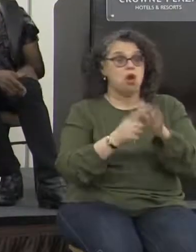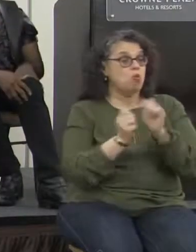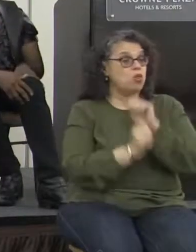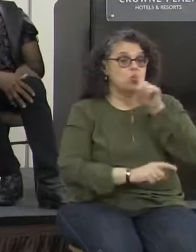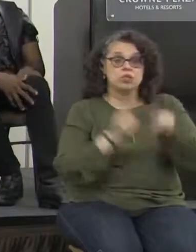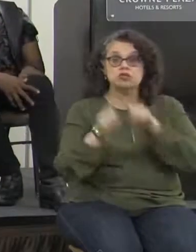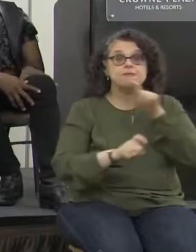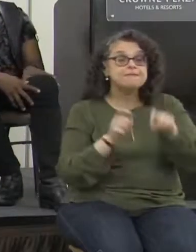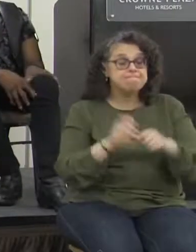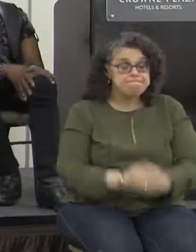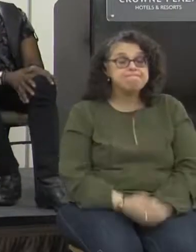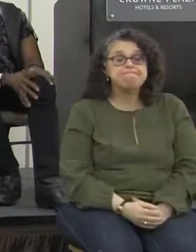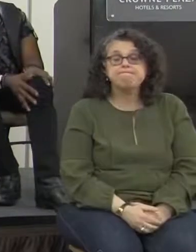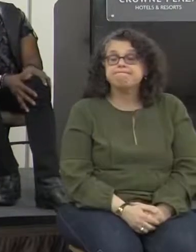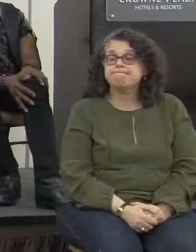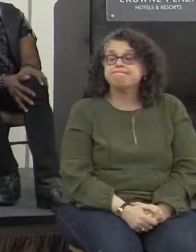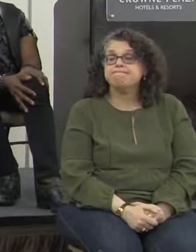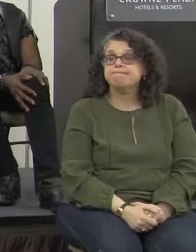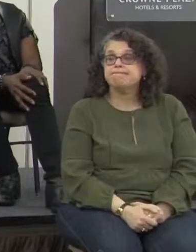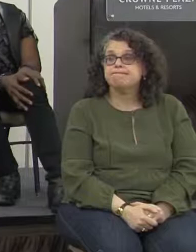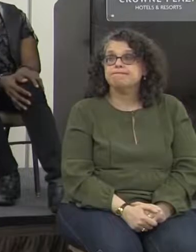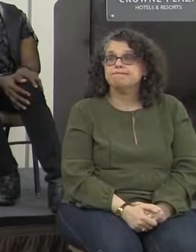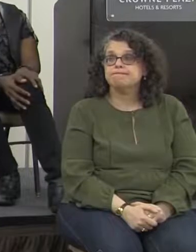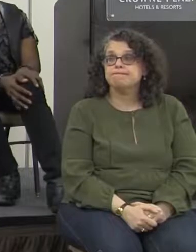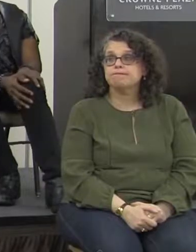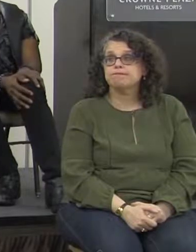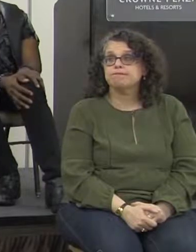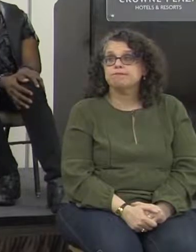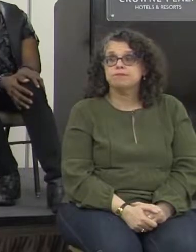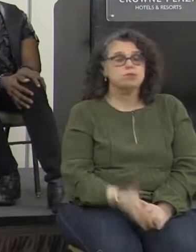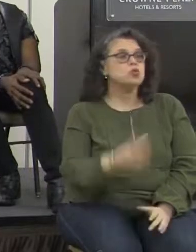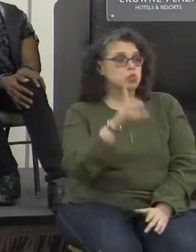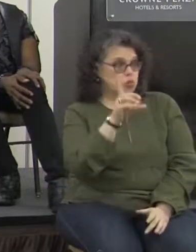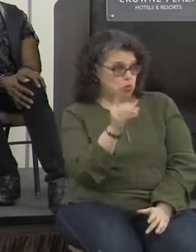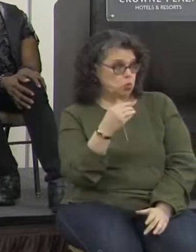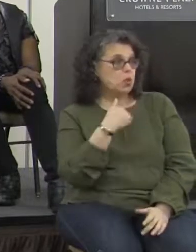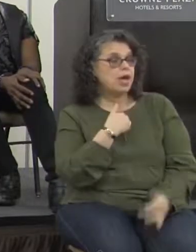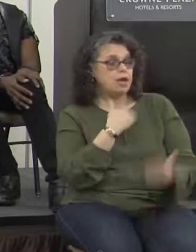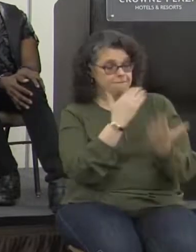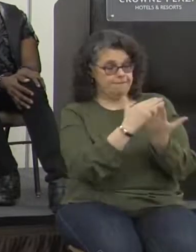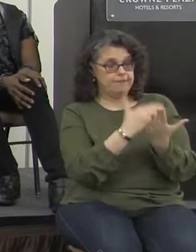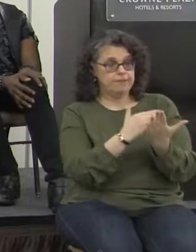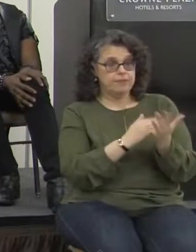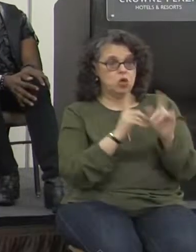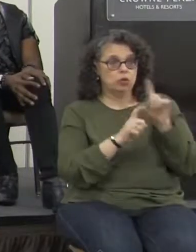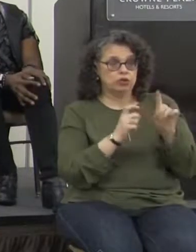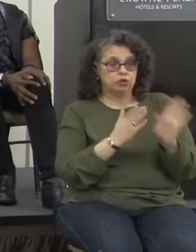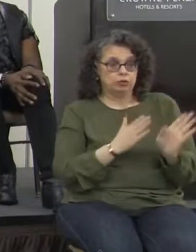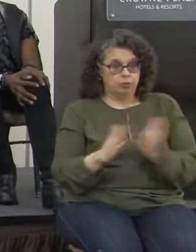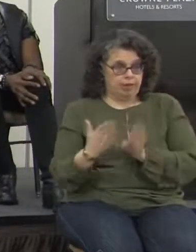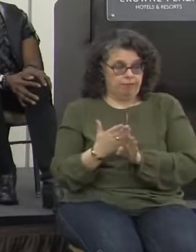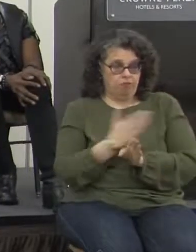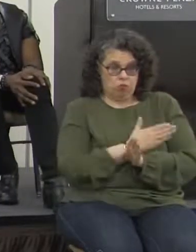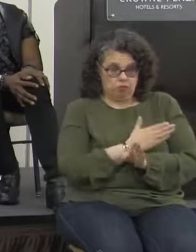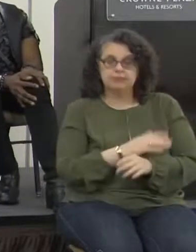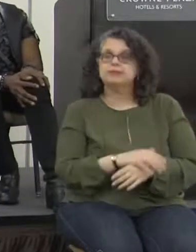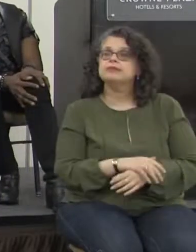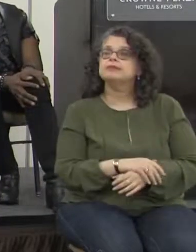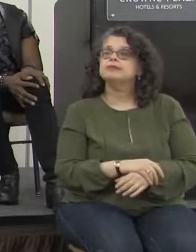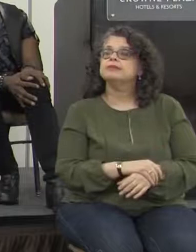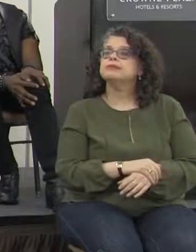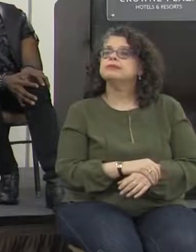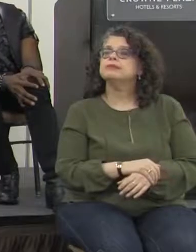questions that we have, because we have some questions that were pre-prepared,